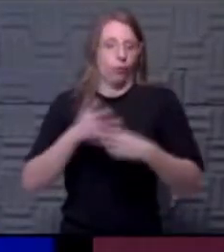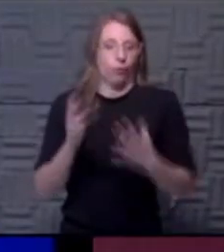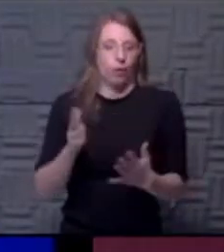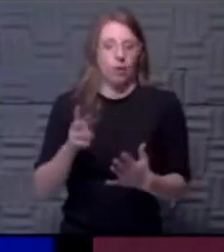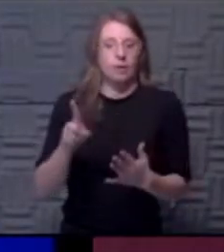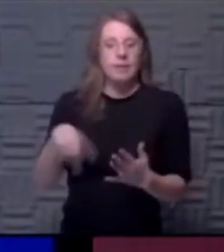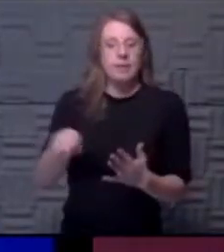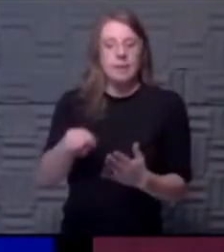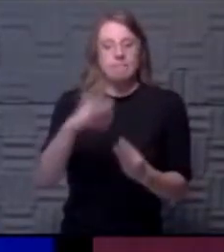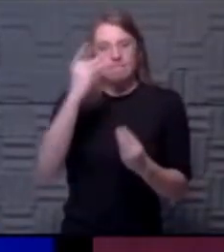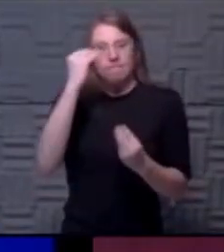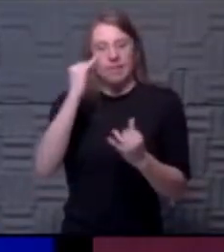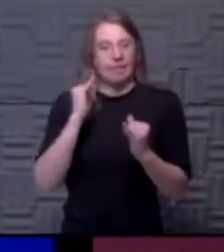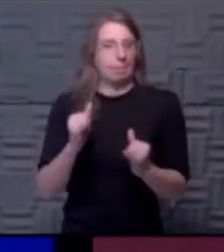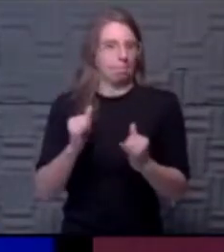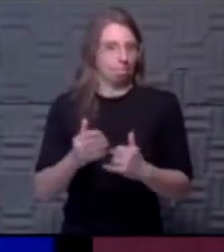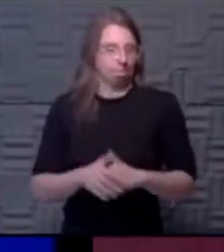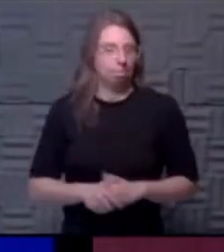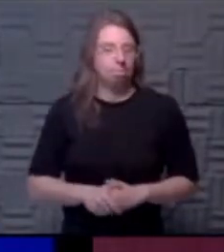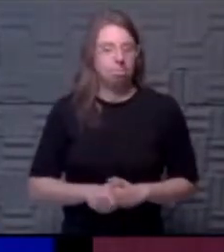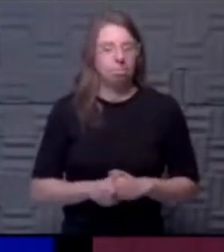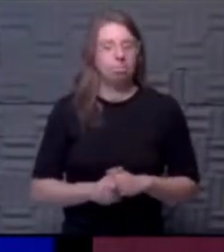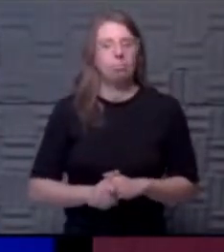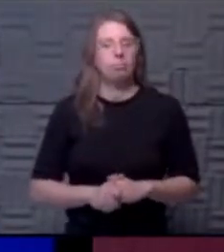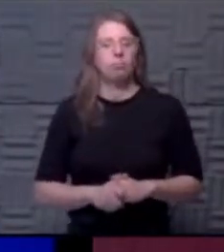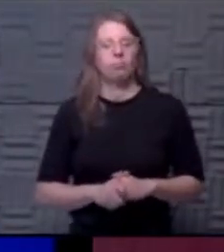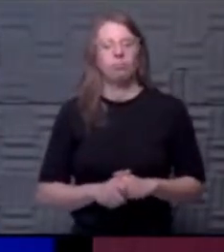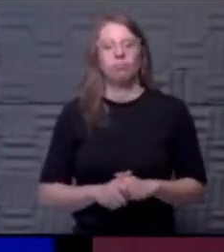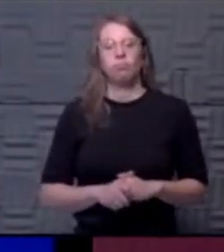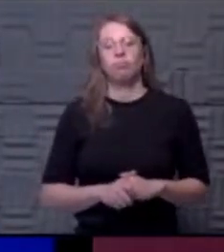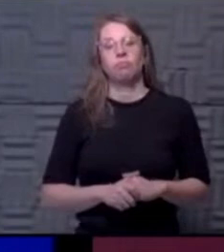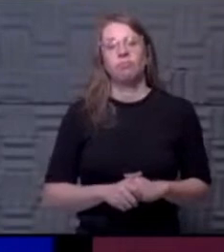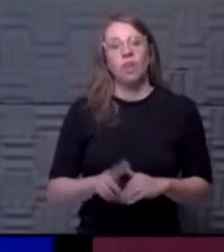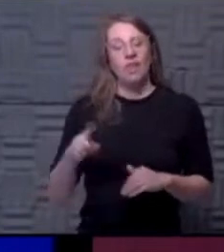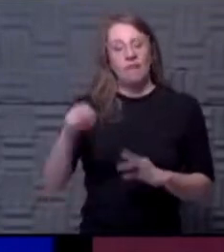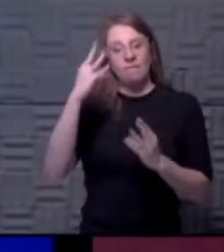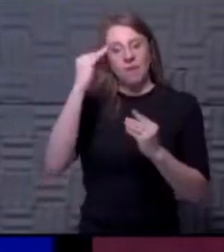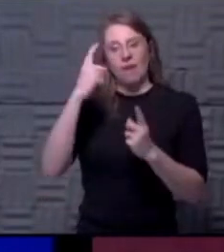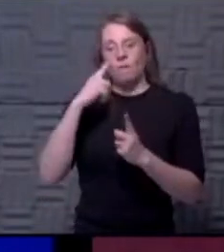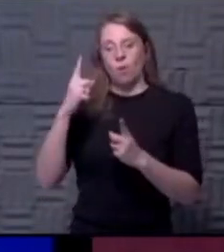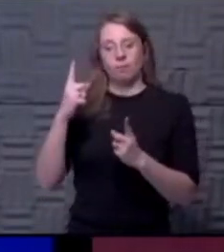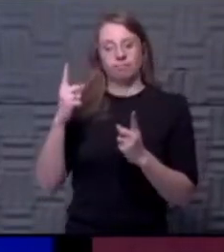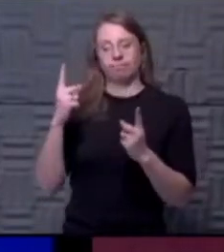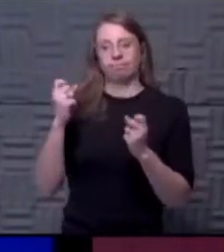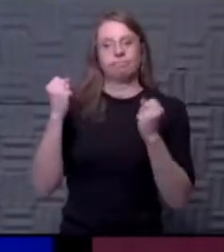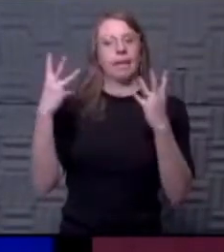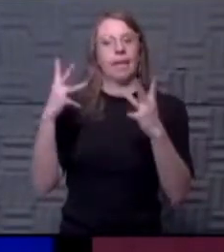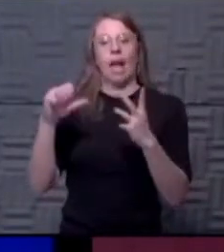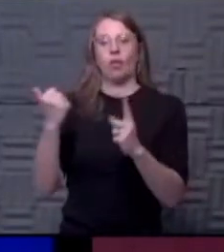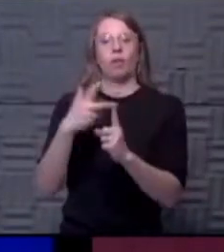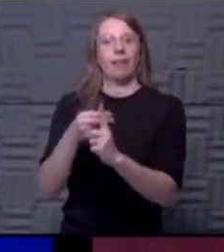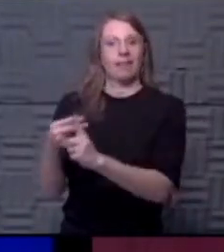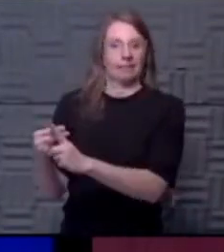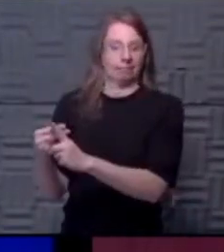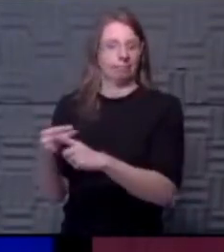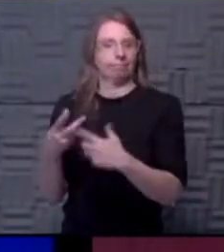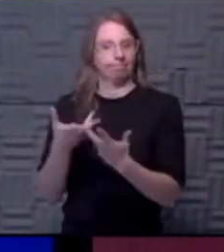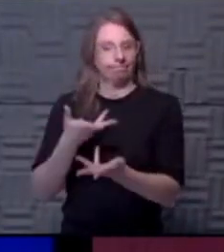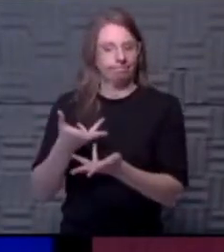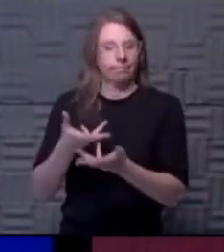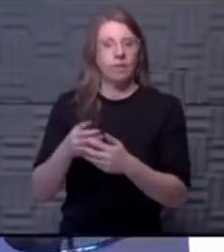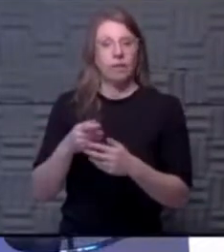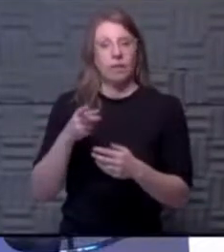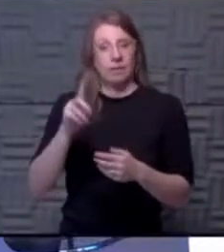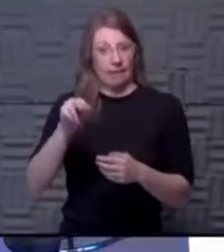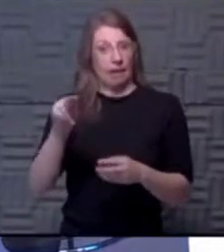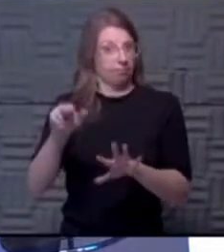themselves in that situation. And have for a long time for a number of other vaccines. You spend a lot of time with that group, so you want to